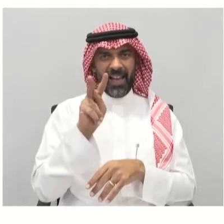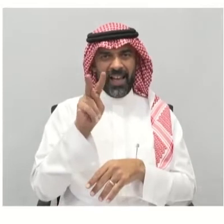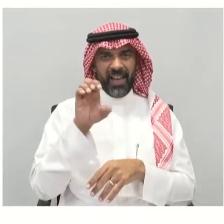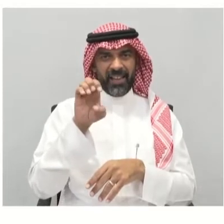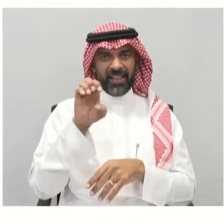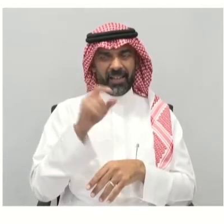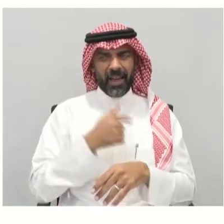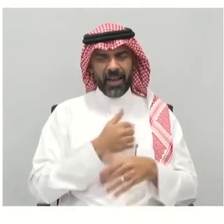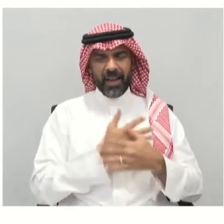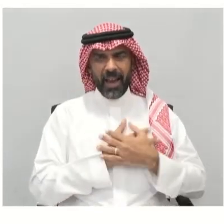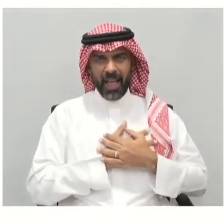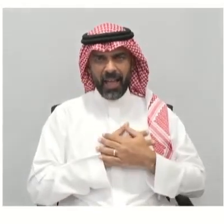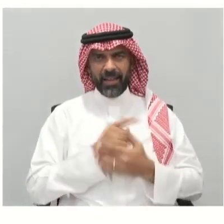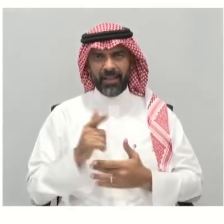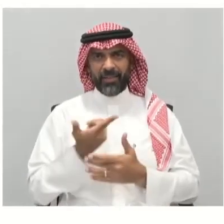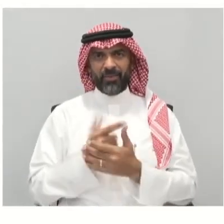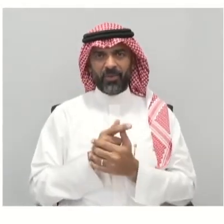Saturday. Excellent.